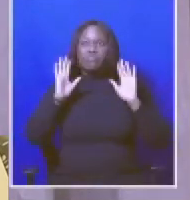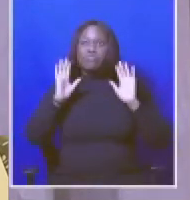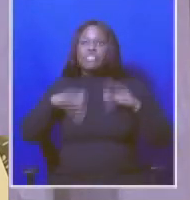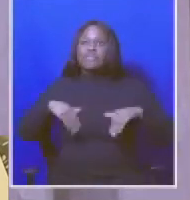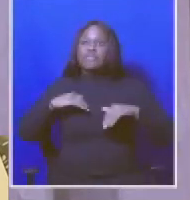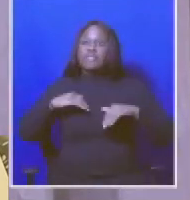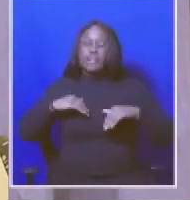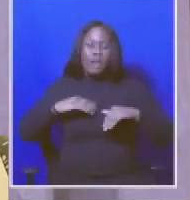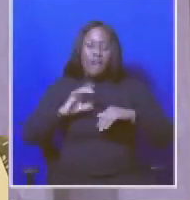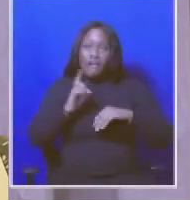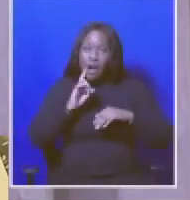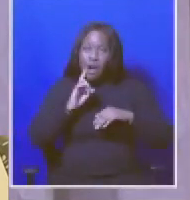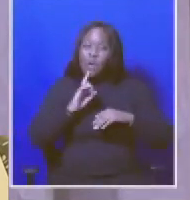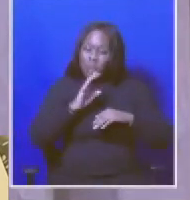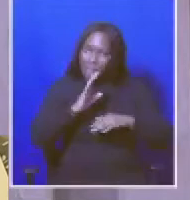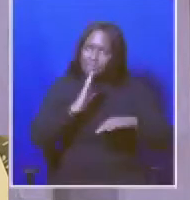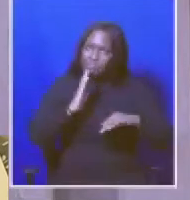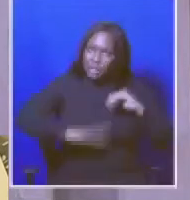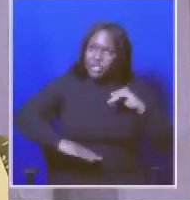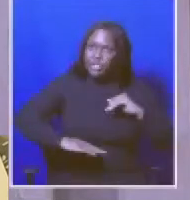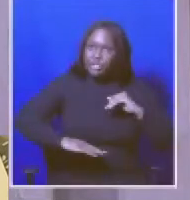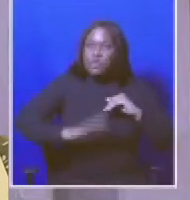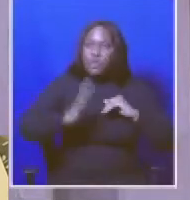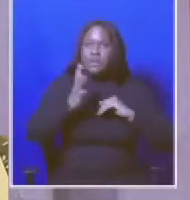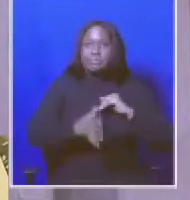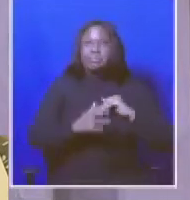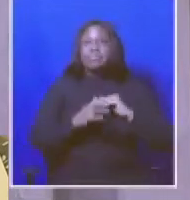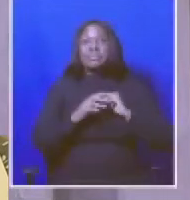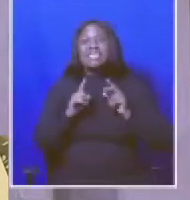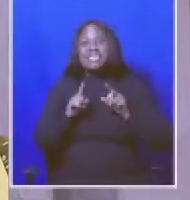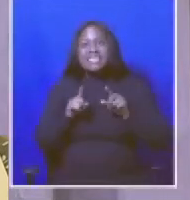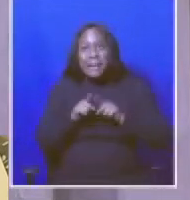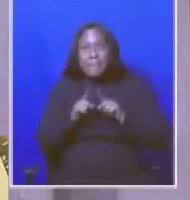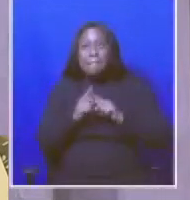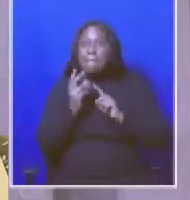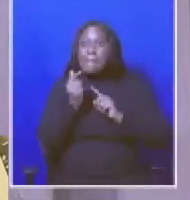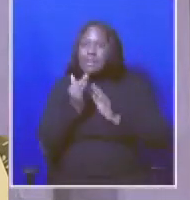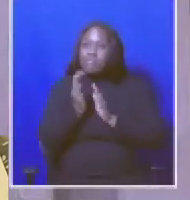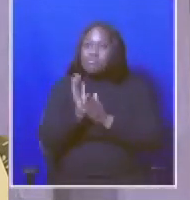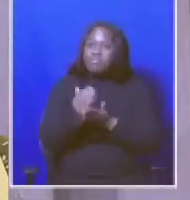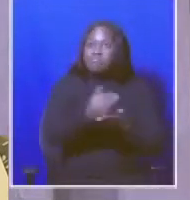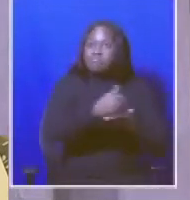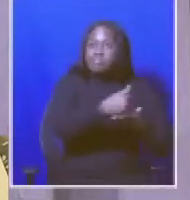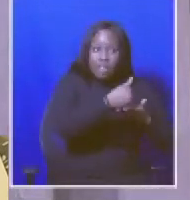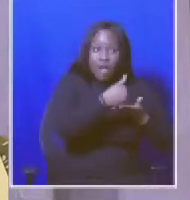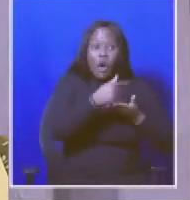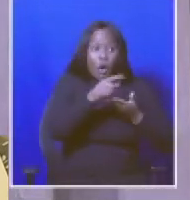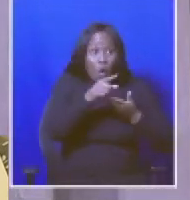tsalang. Fela ge le ditšhelete tsa mmuso tse utswang tshwanetse di boye.